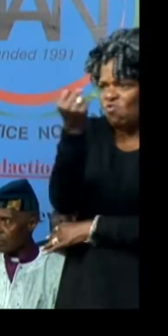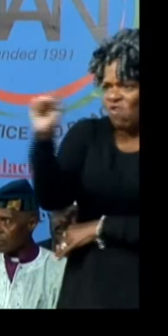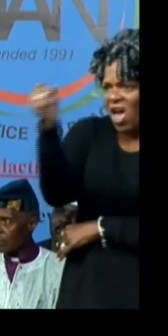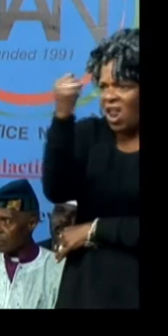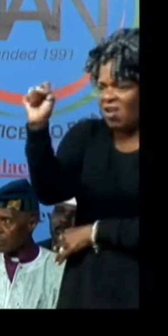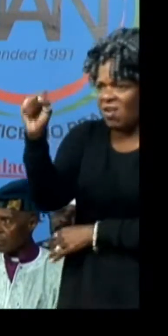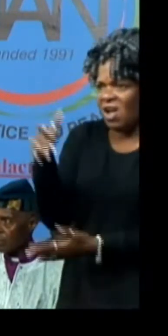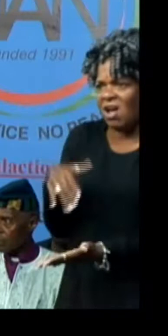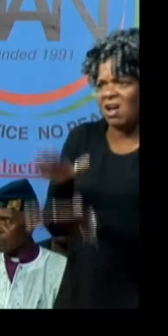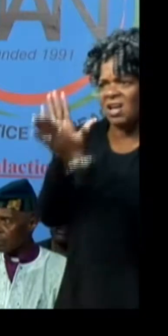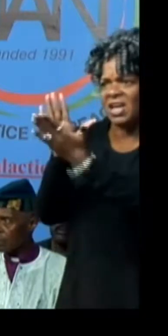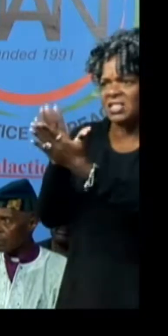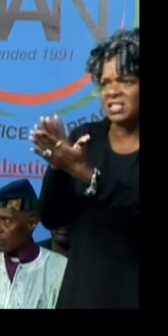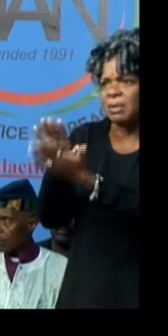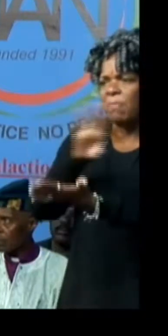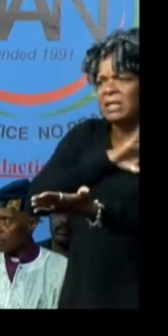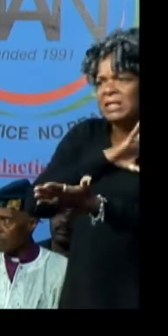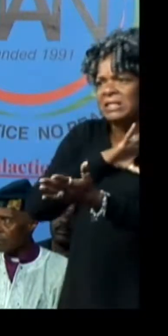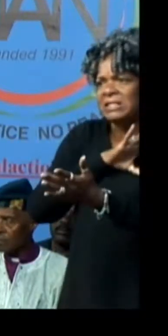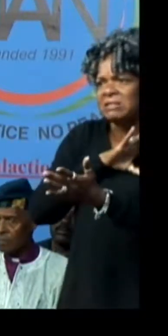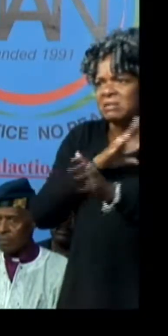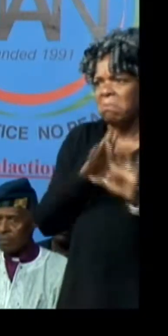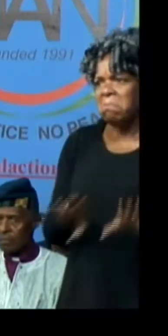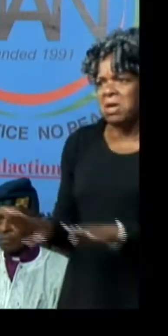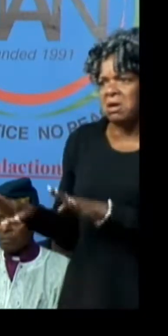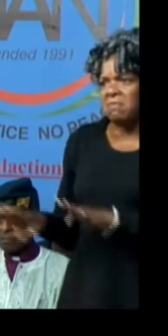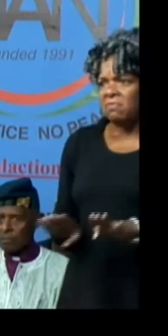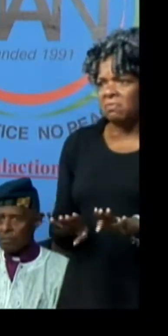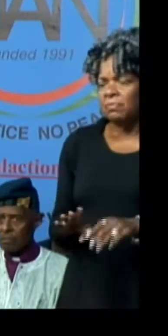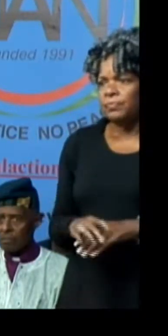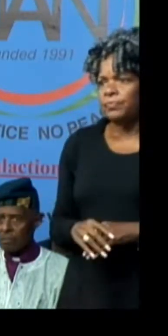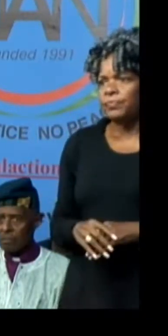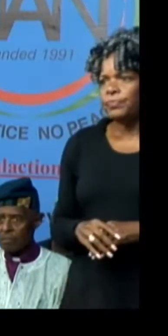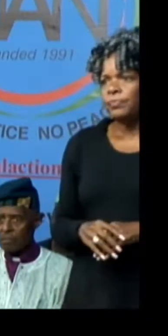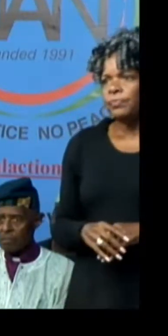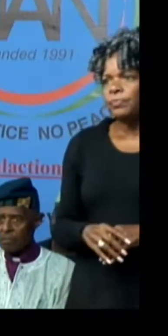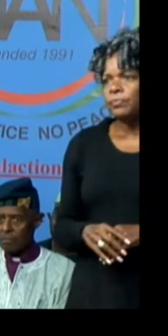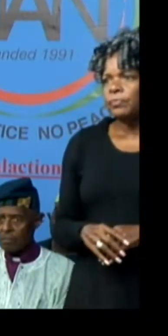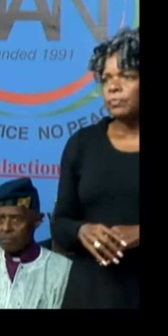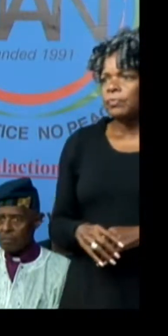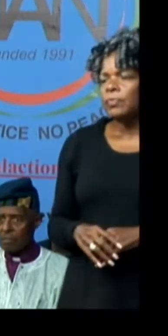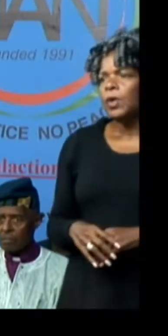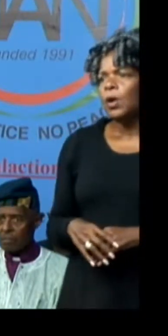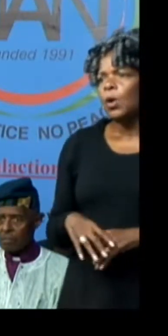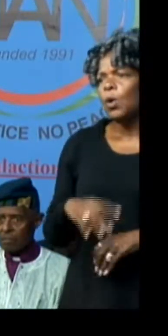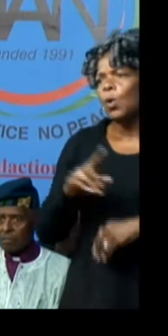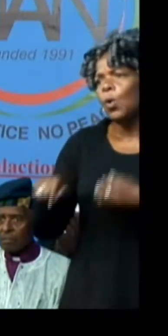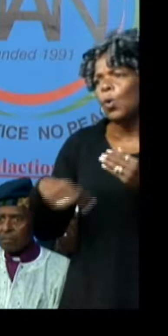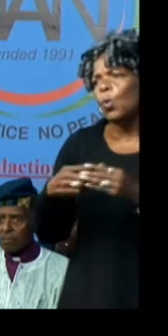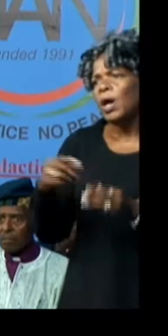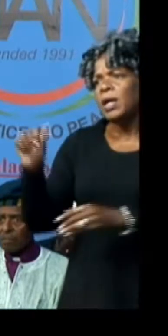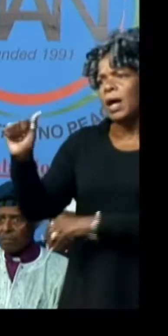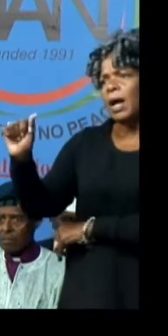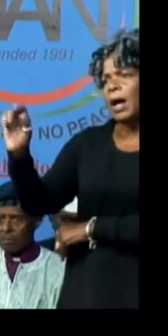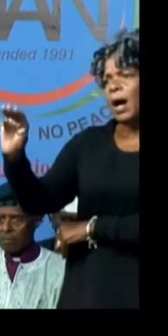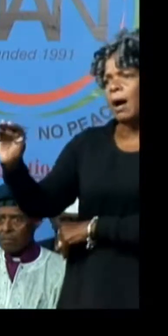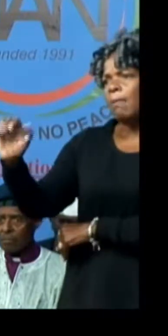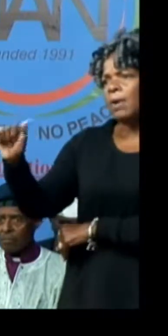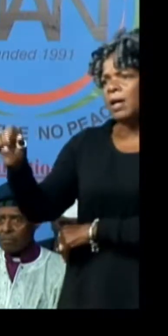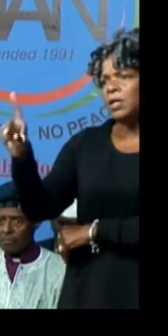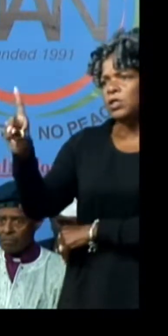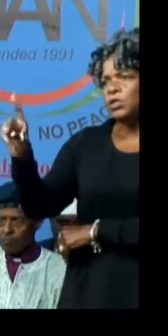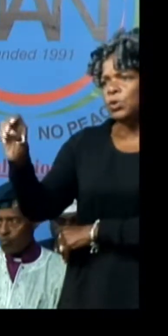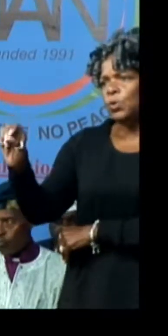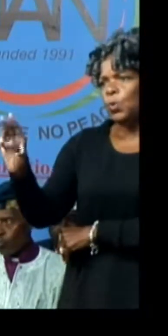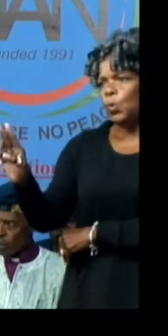to jail protesting the death by police of Amadou Diallo.